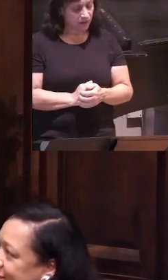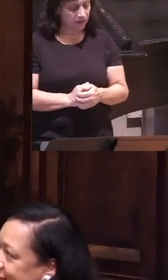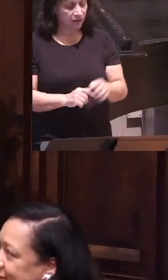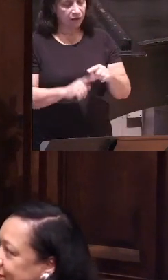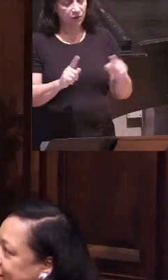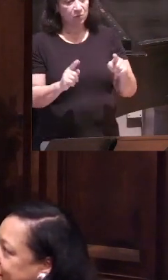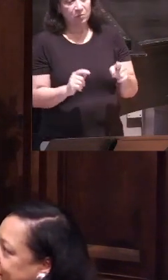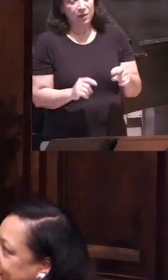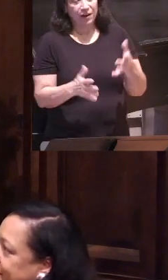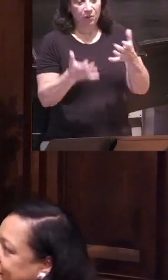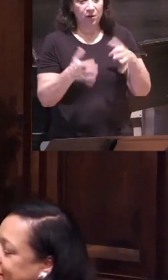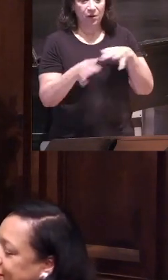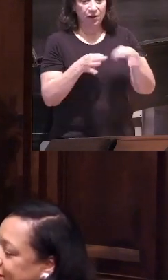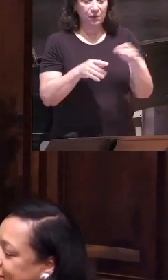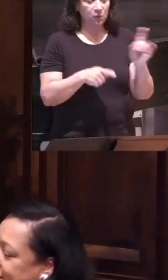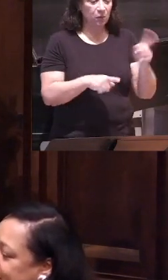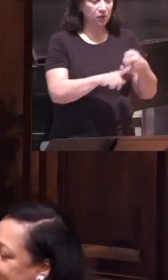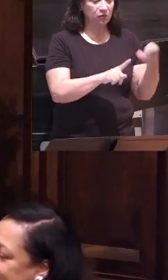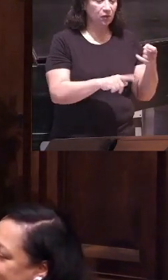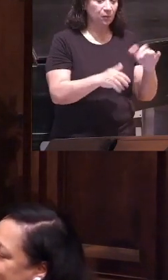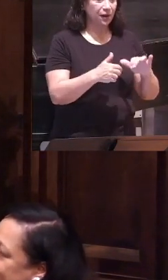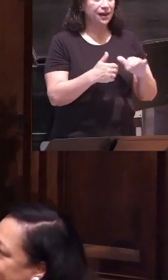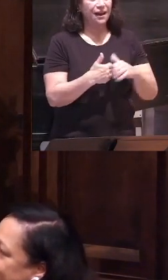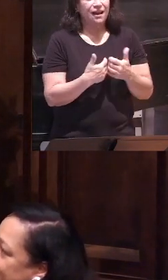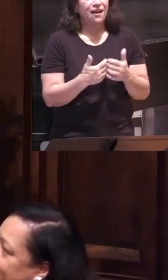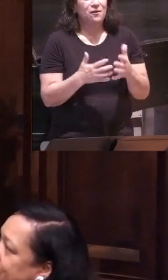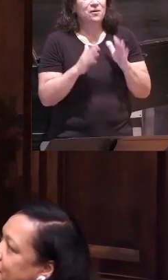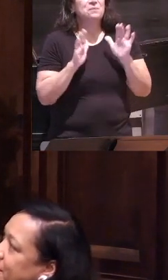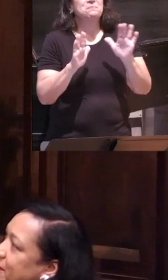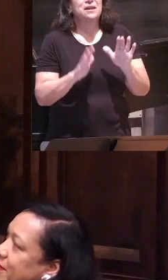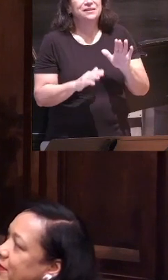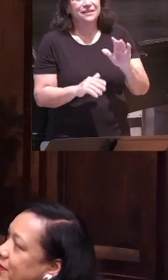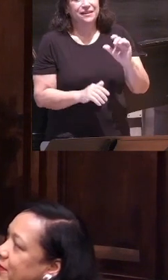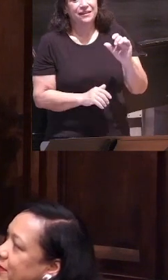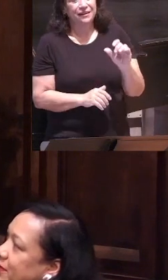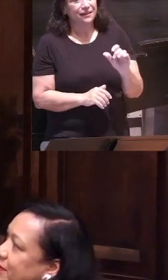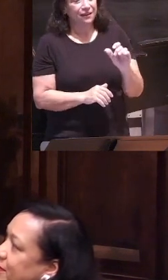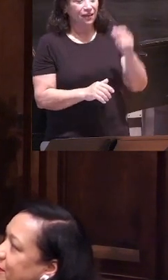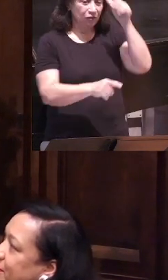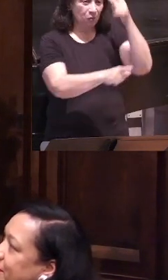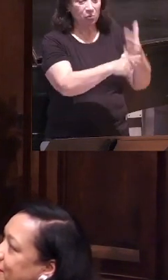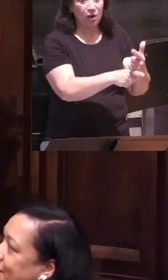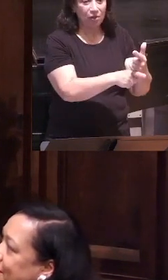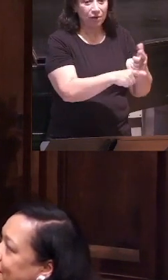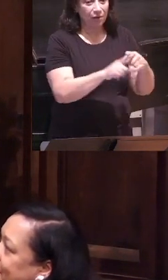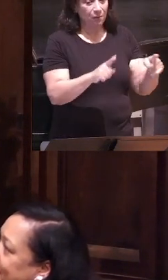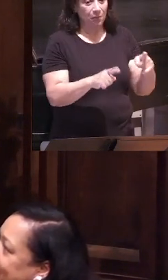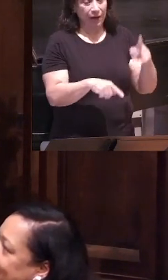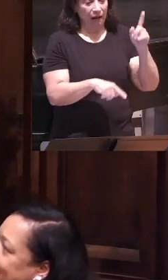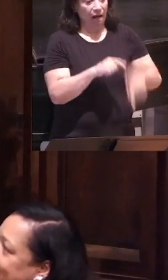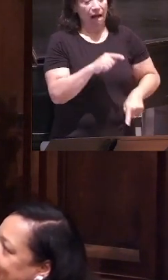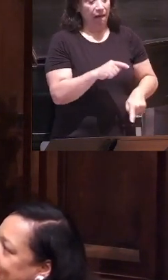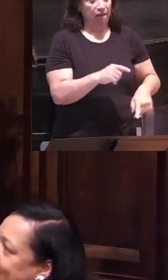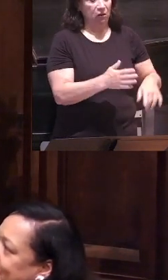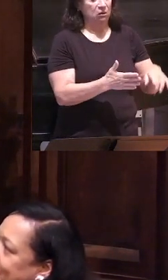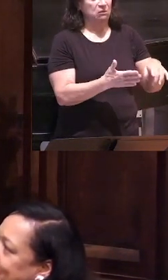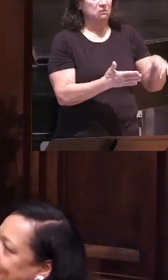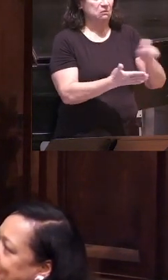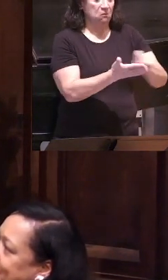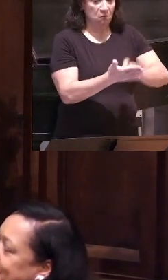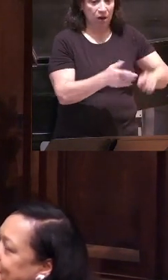amazing of a brother he was. Then I realized if I can't make it through writing the words without soaking the